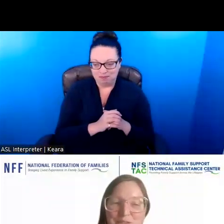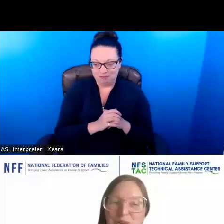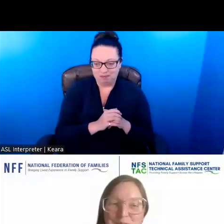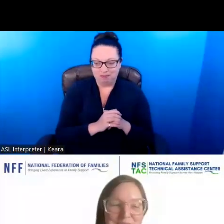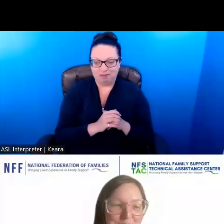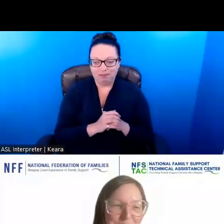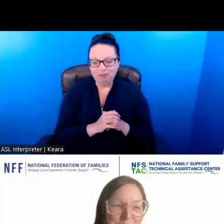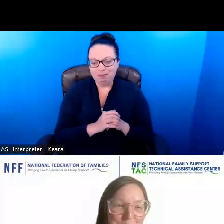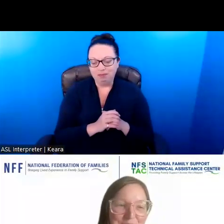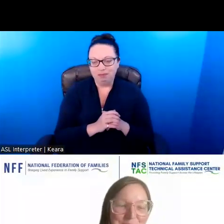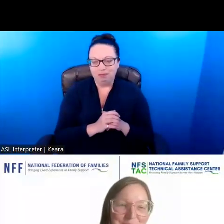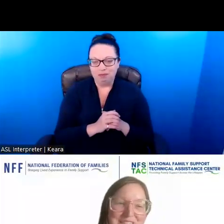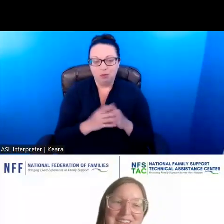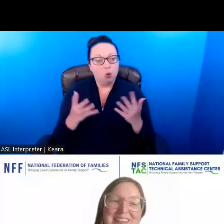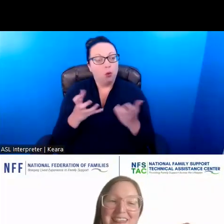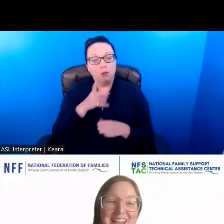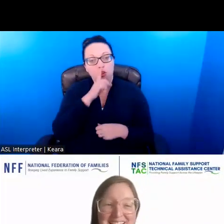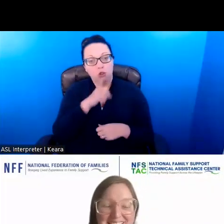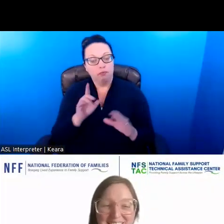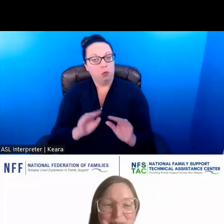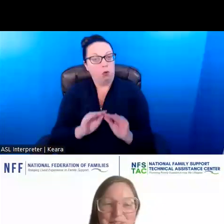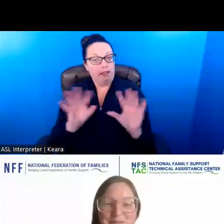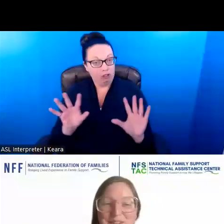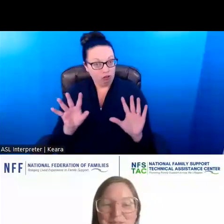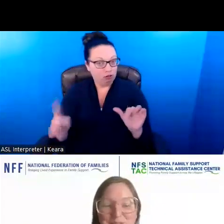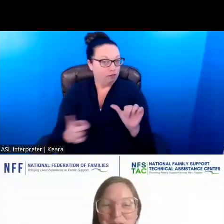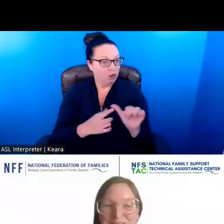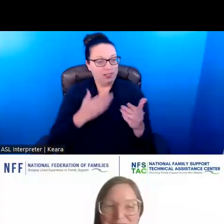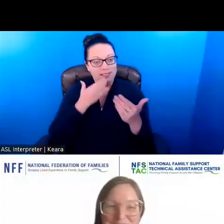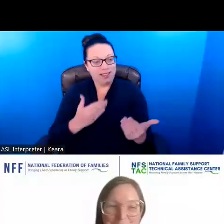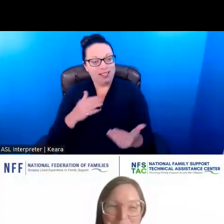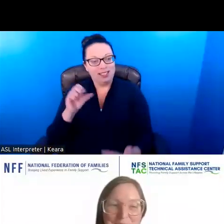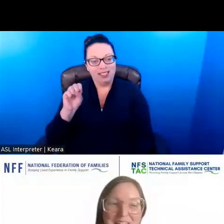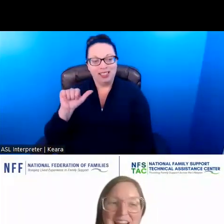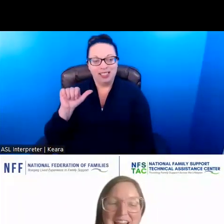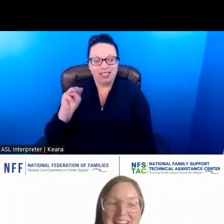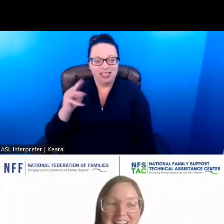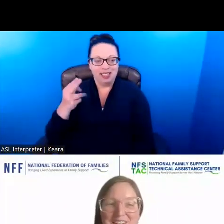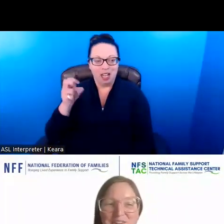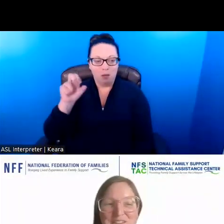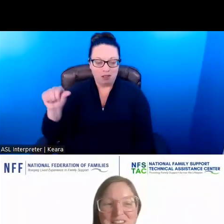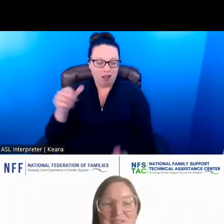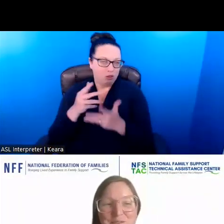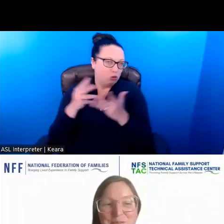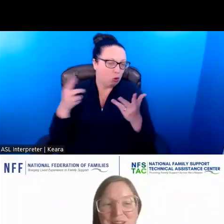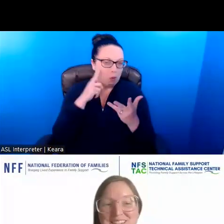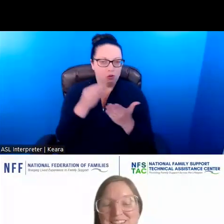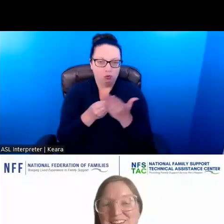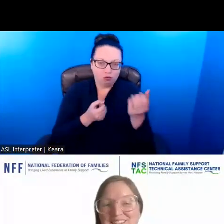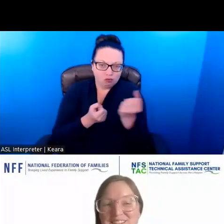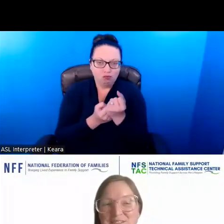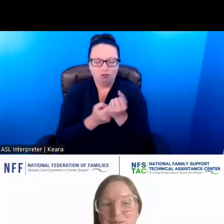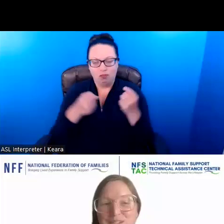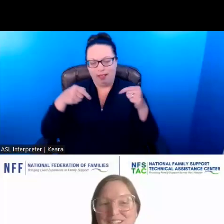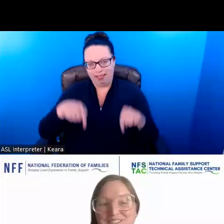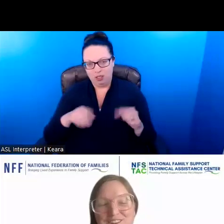We just want to make sure that we're upfront in thanking SAMHSA so much for sponsoring this webinar and letting you know that the views, opinions, and